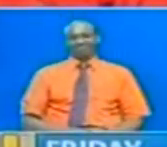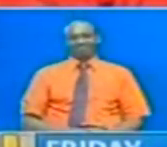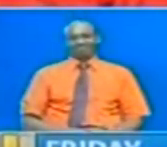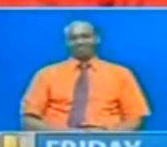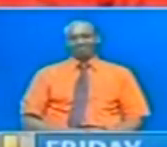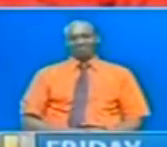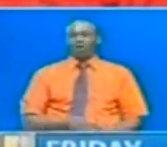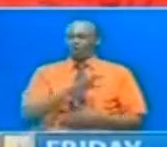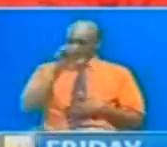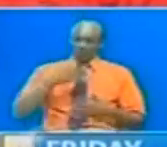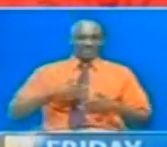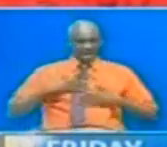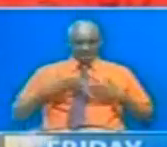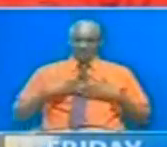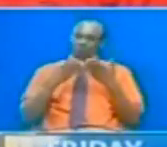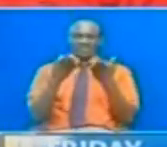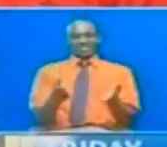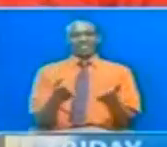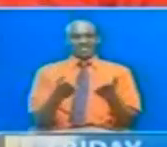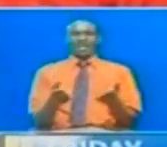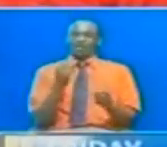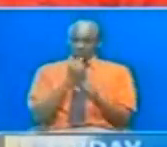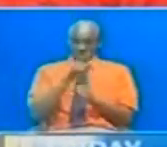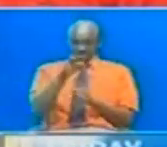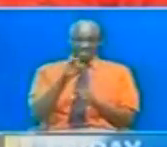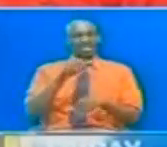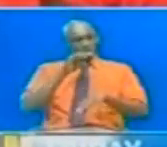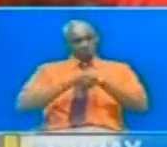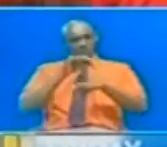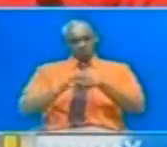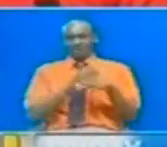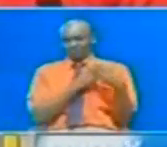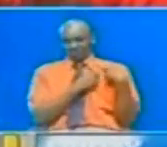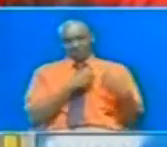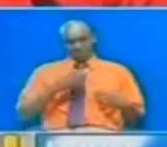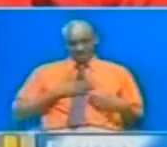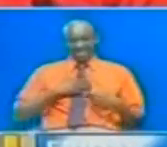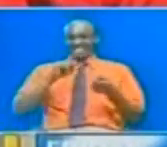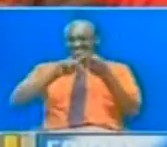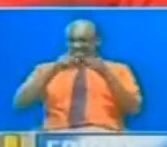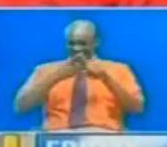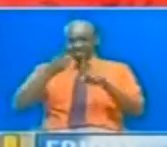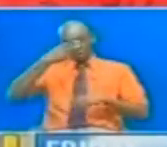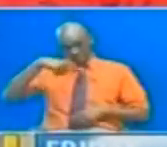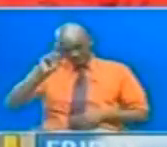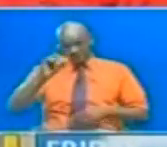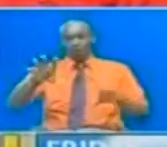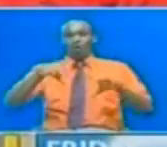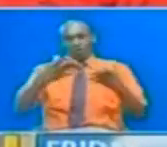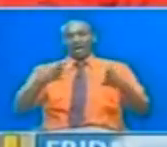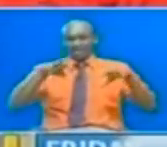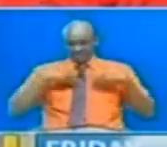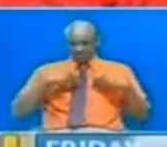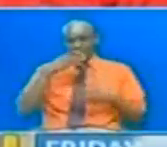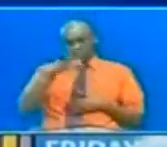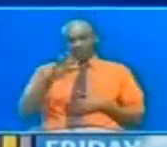And it's always my pleasure to be mm-hmm. right here doing the needful in terms of the standard correct or mm-hmm. acceptable